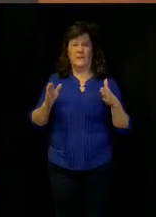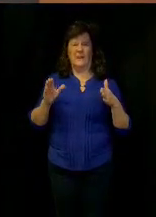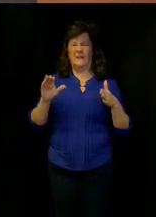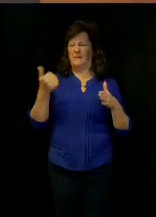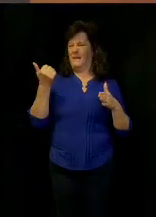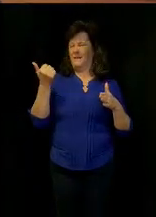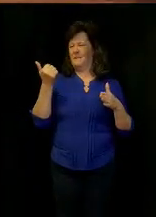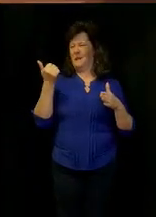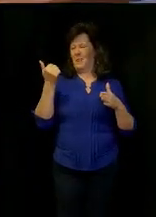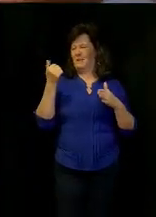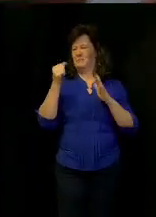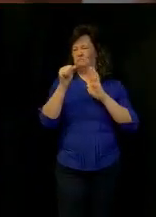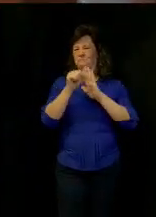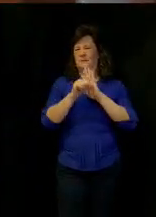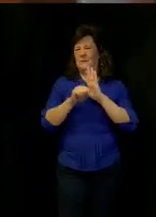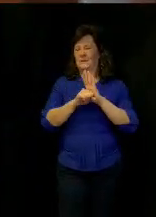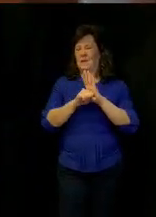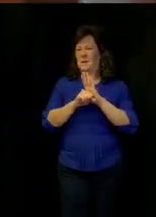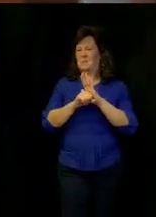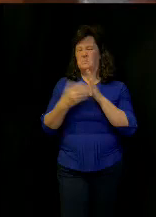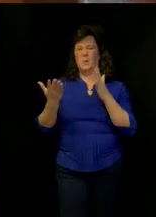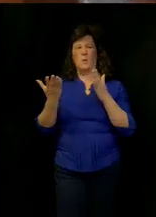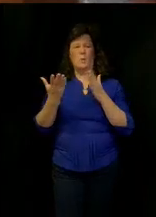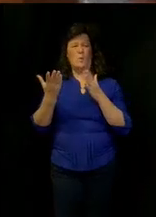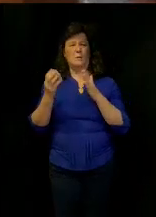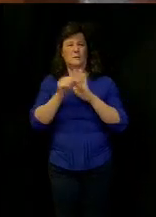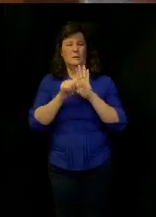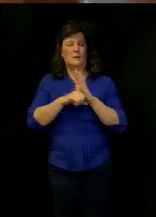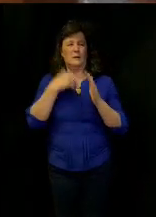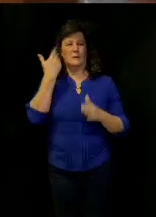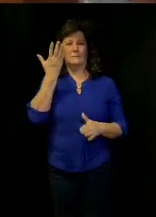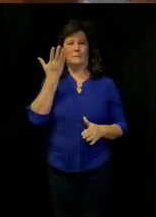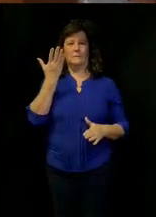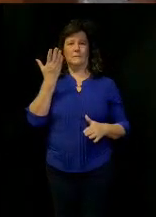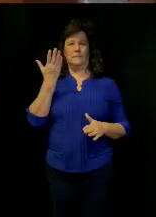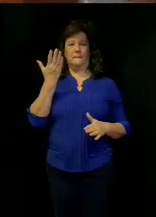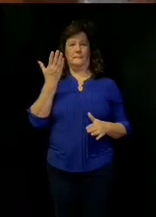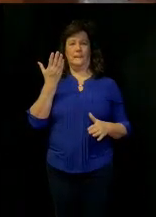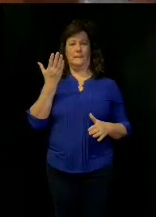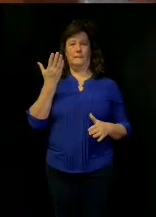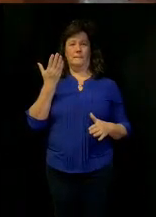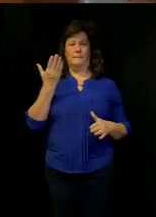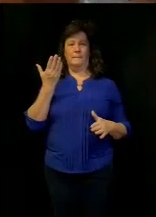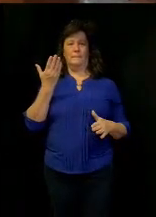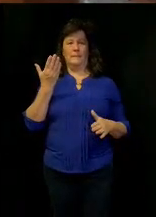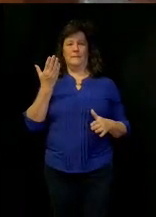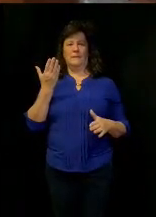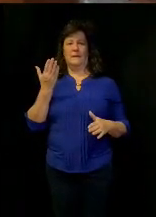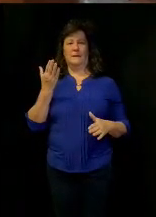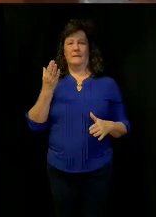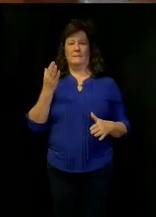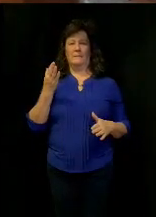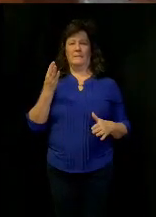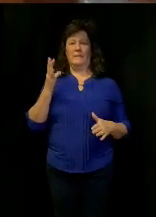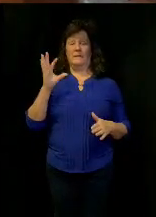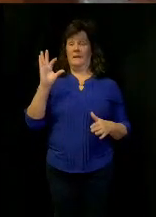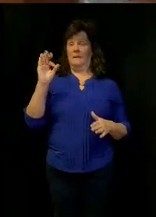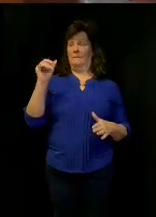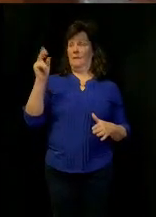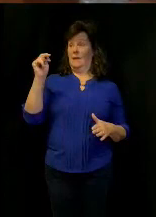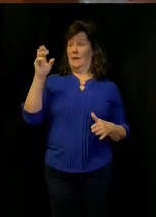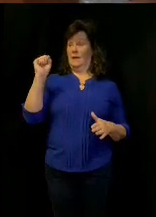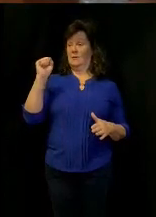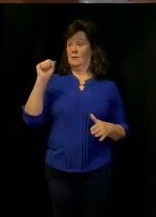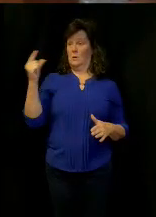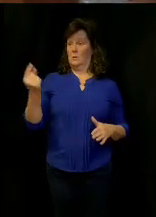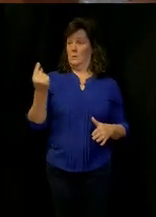these teachers in I can't remember where it was at, what state it was. They I guess there's this thing called fans only. Maybe some of you maybe know this.